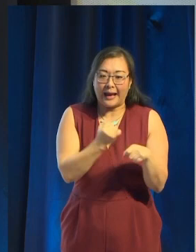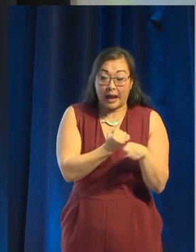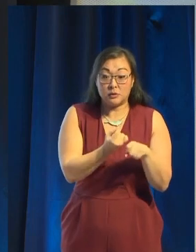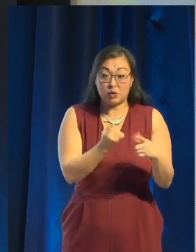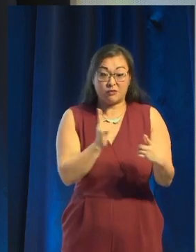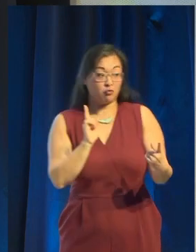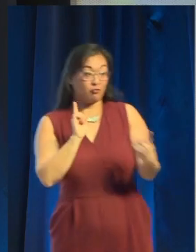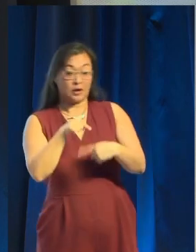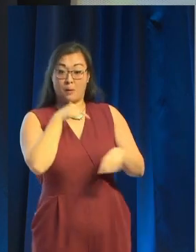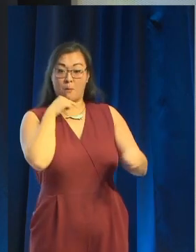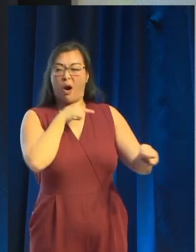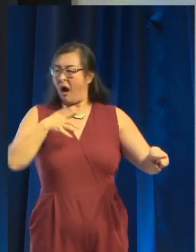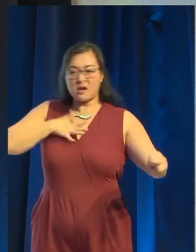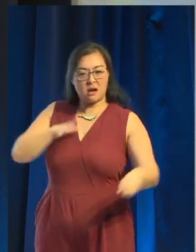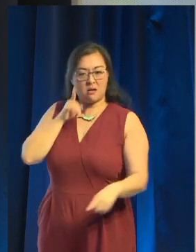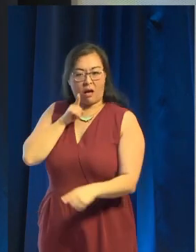in the manga.